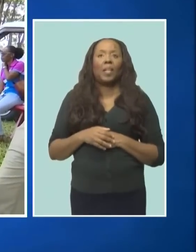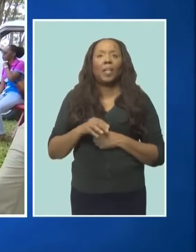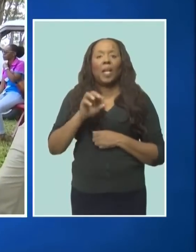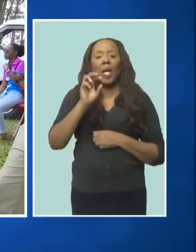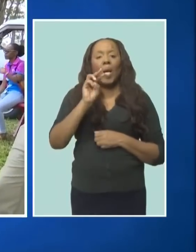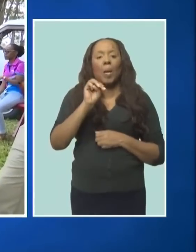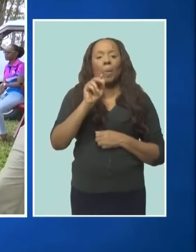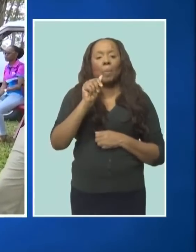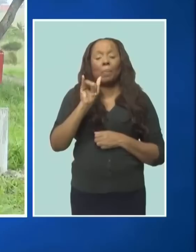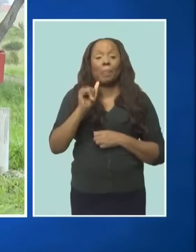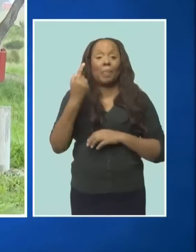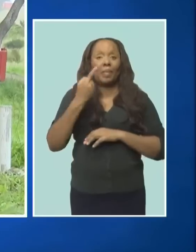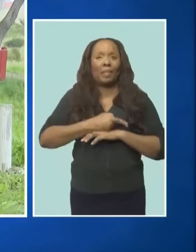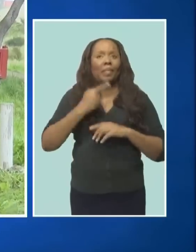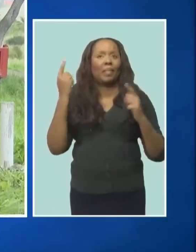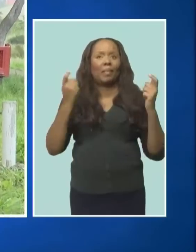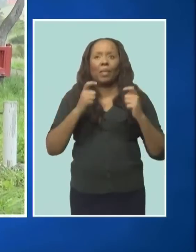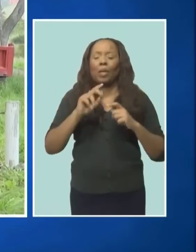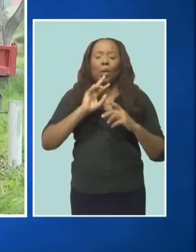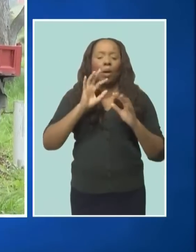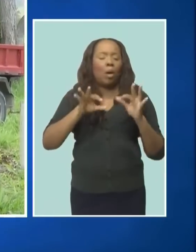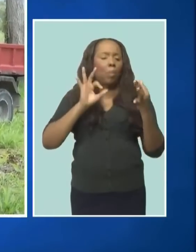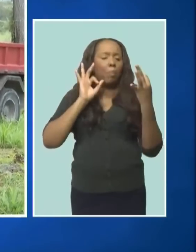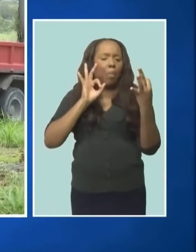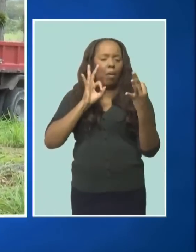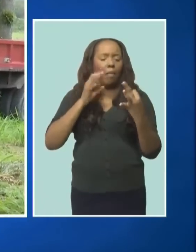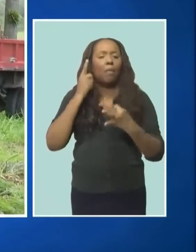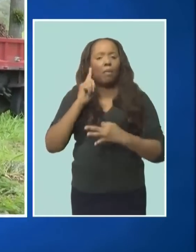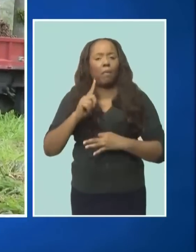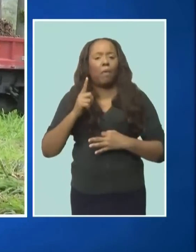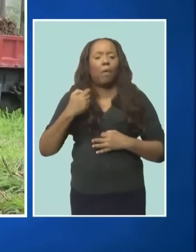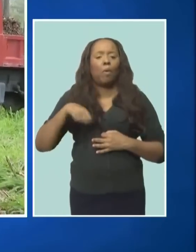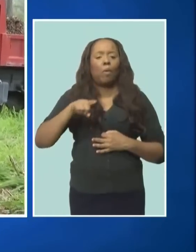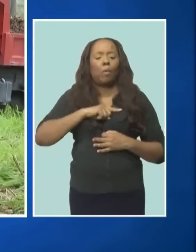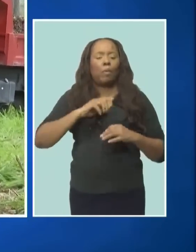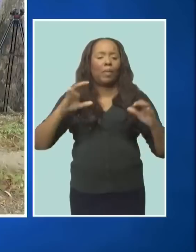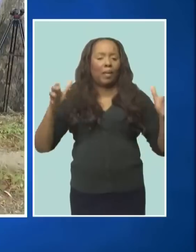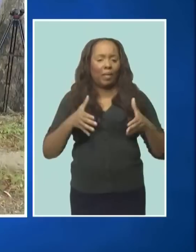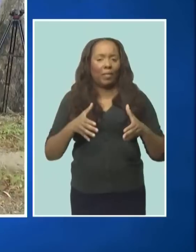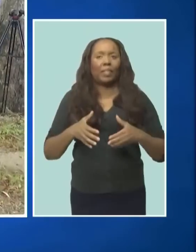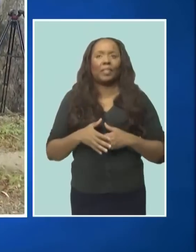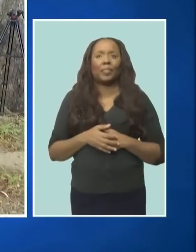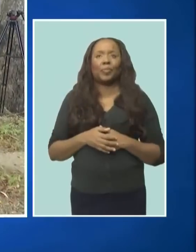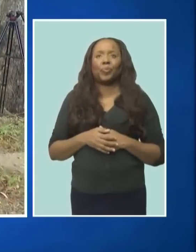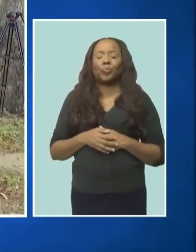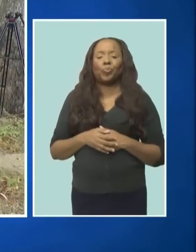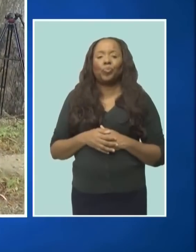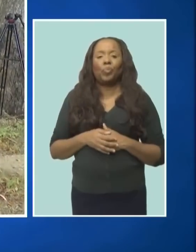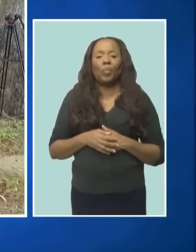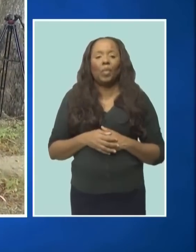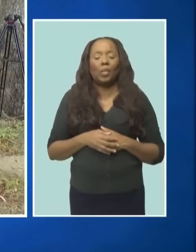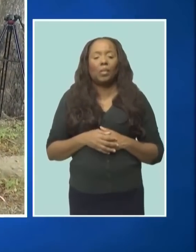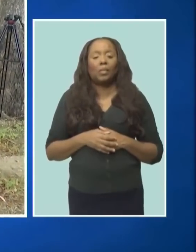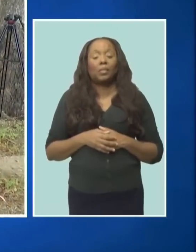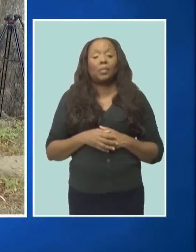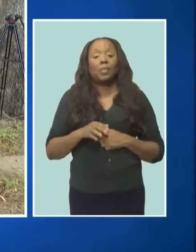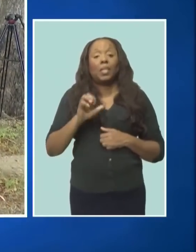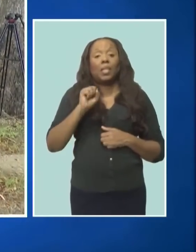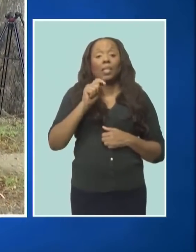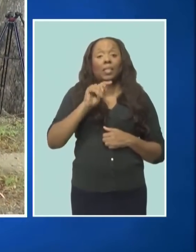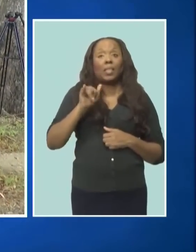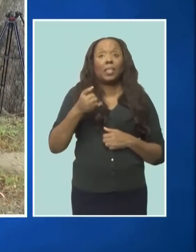the ideal way to kick off that parish's regathering activities. And St. John is featured under the theme